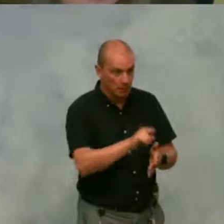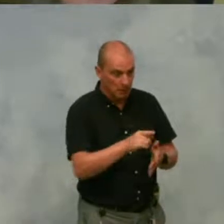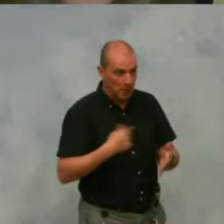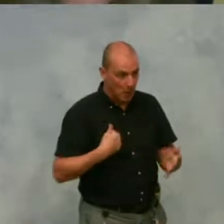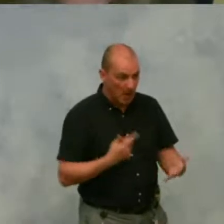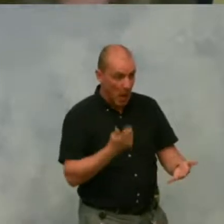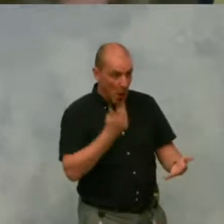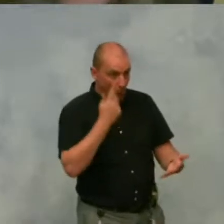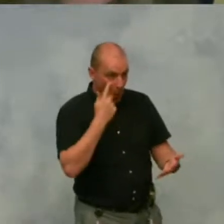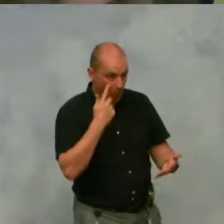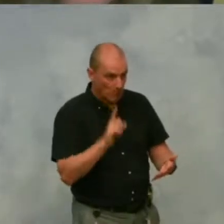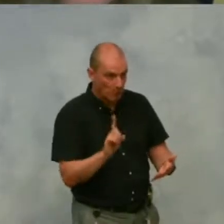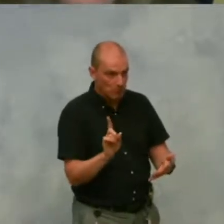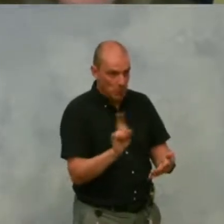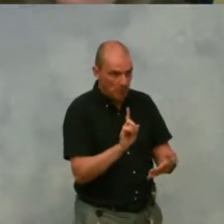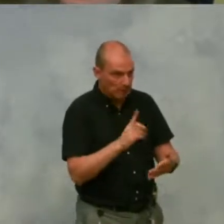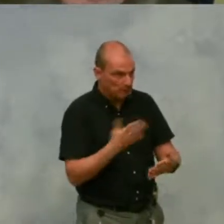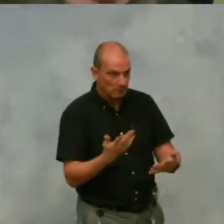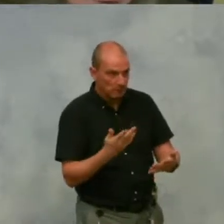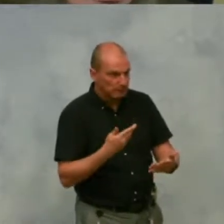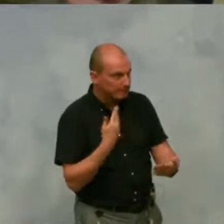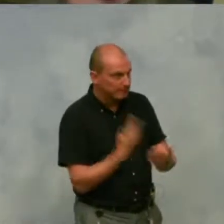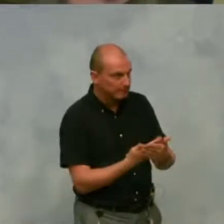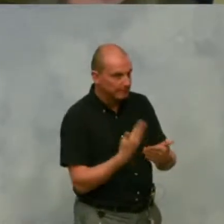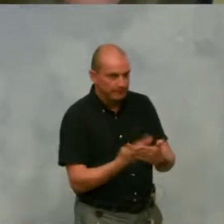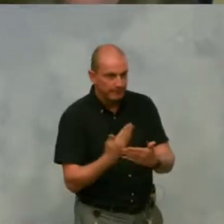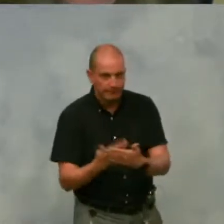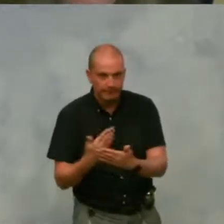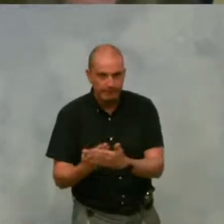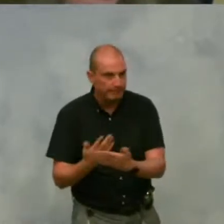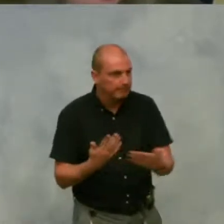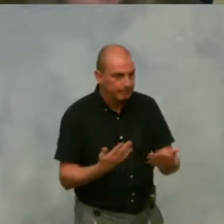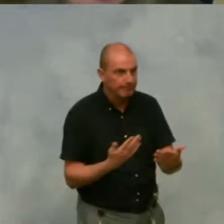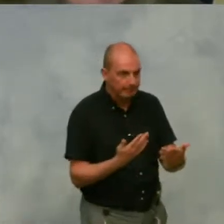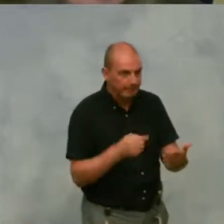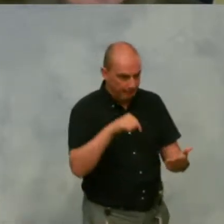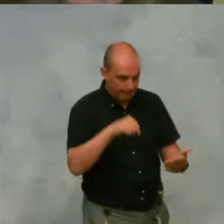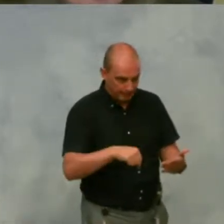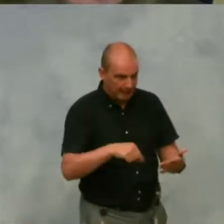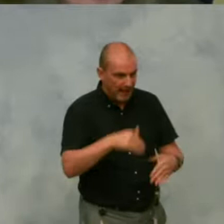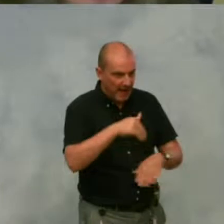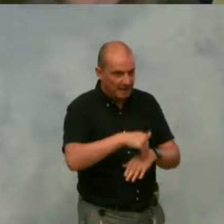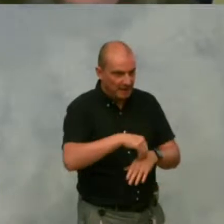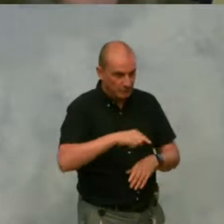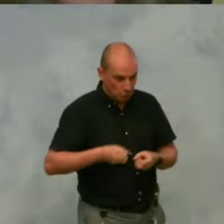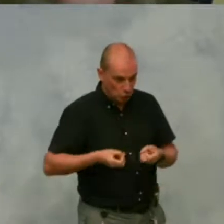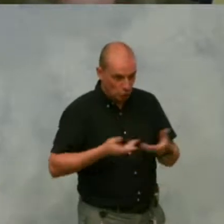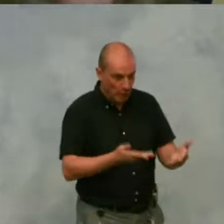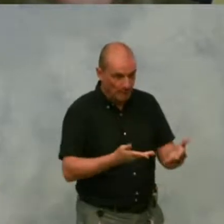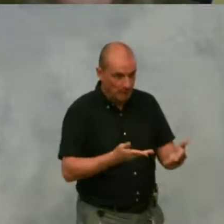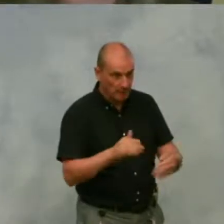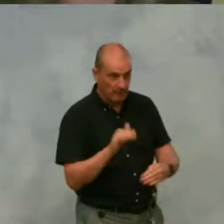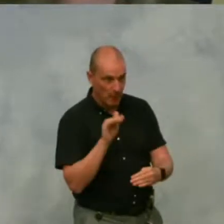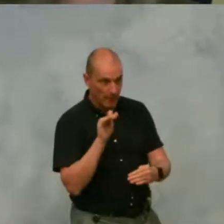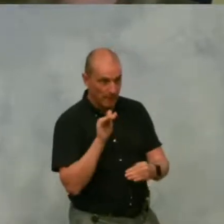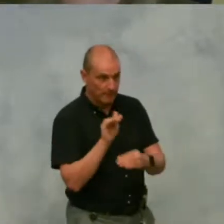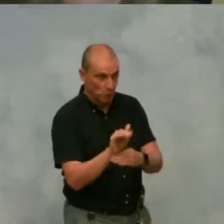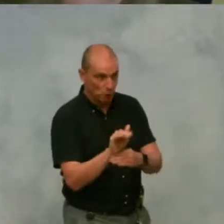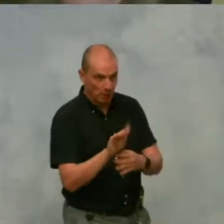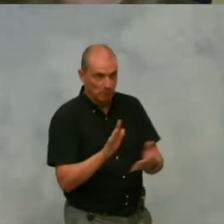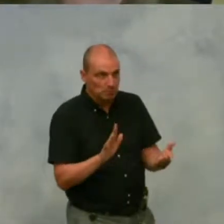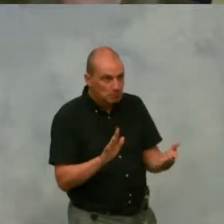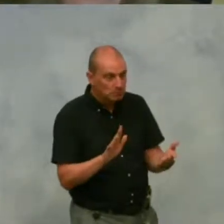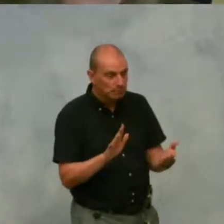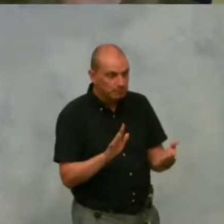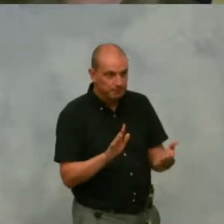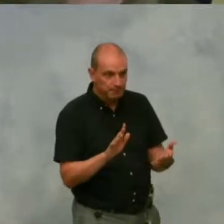drivers that will affect our services, what are our future requirements. We then look at the detail round about